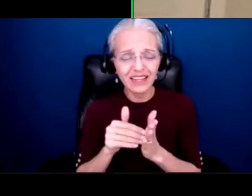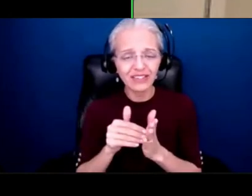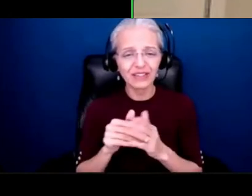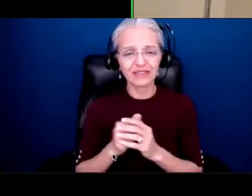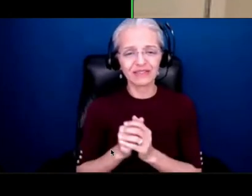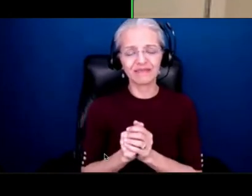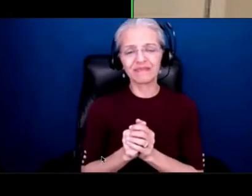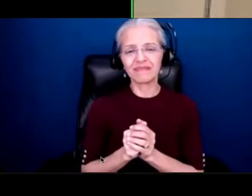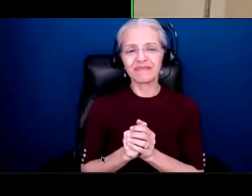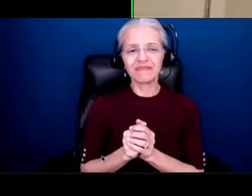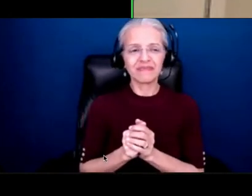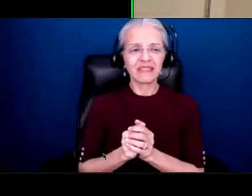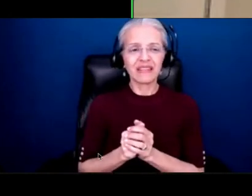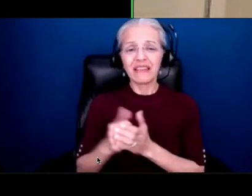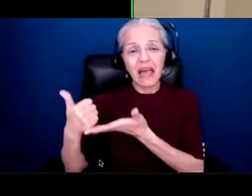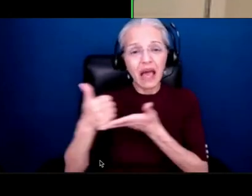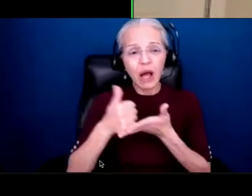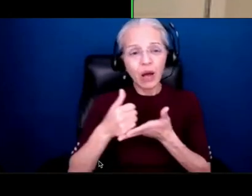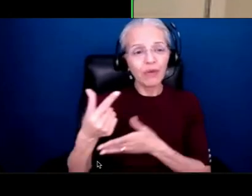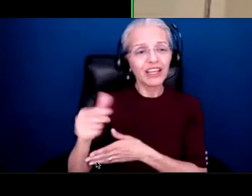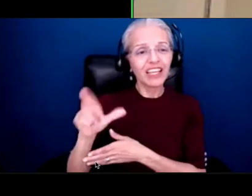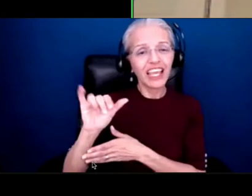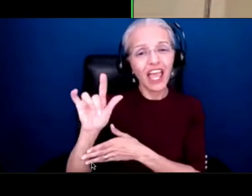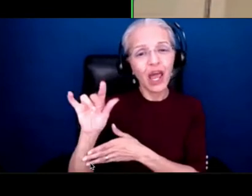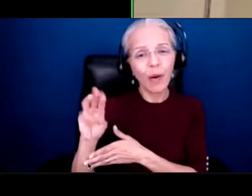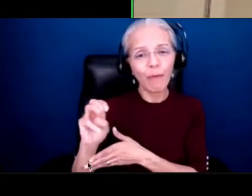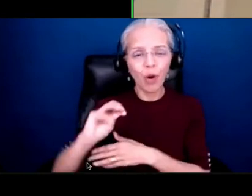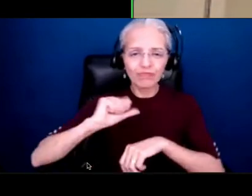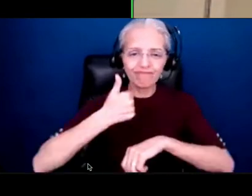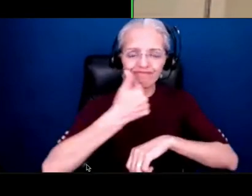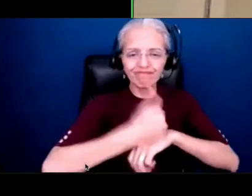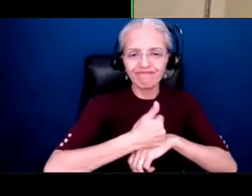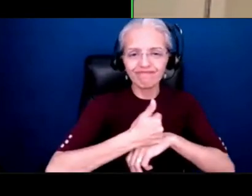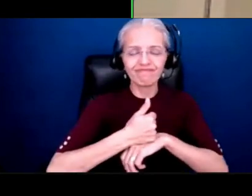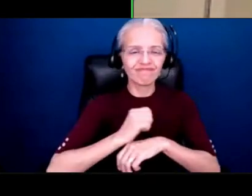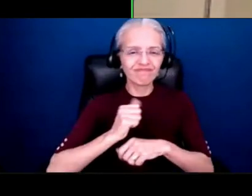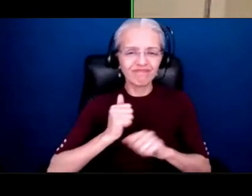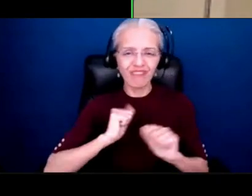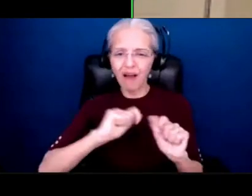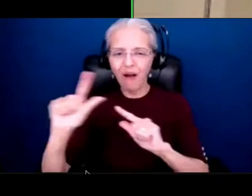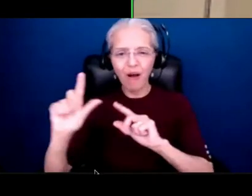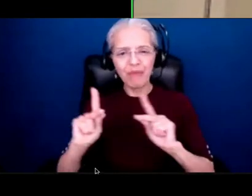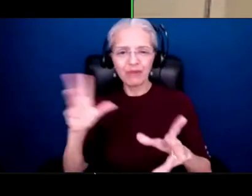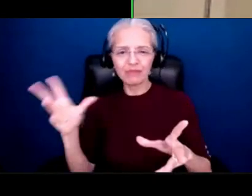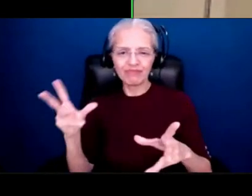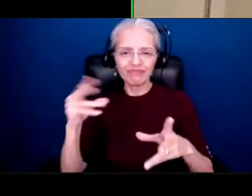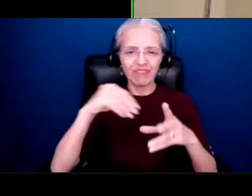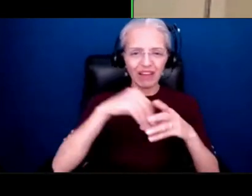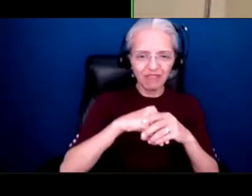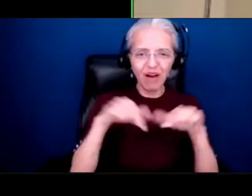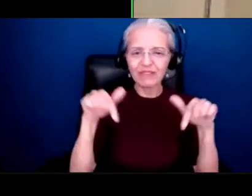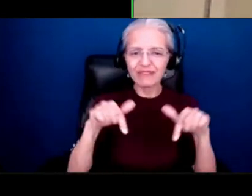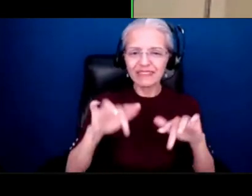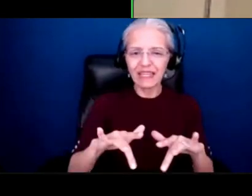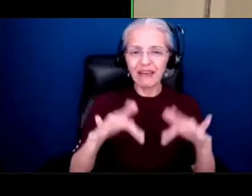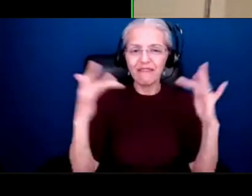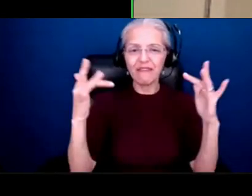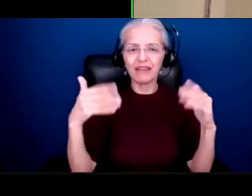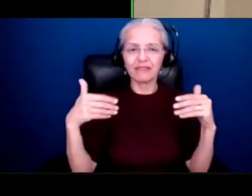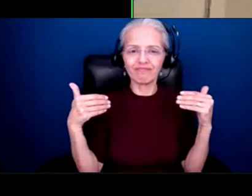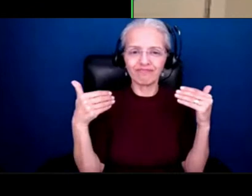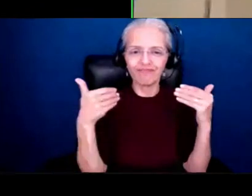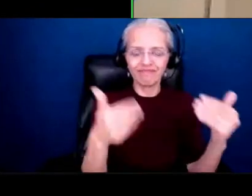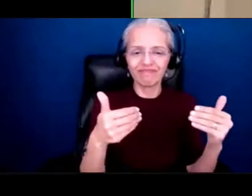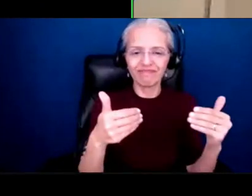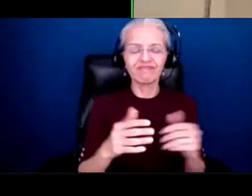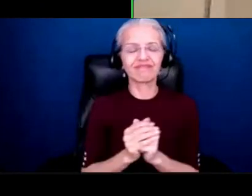camera, was putting this together, to everyone that's involved in making this event happen, because virtual